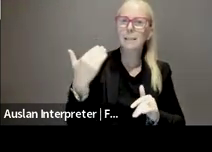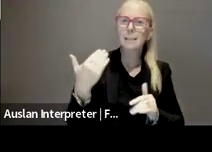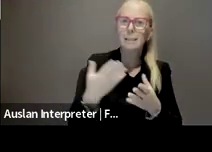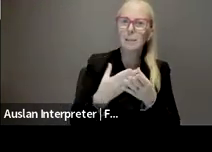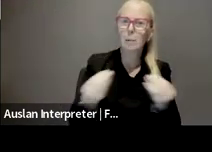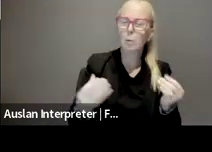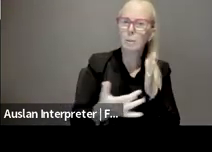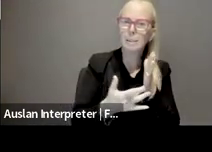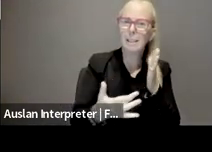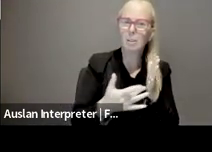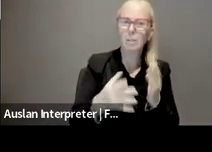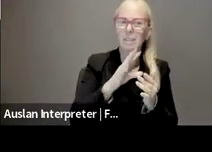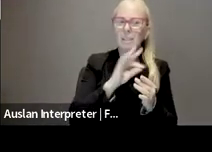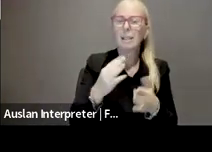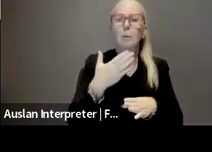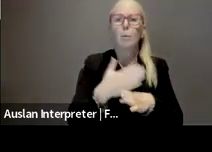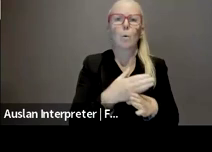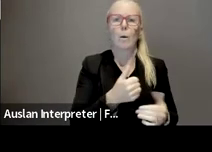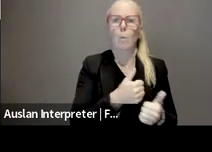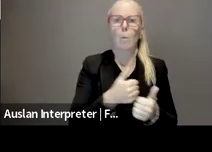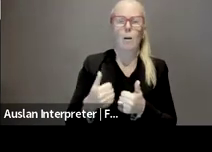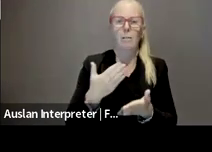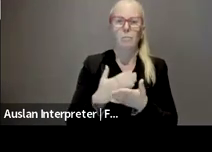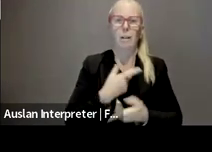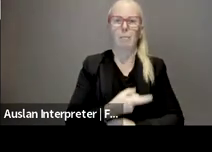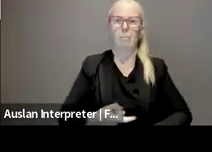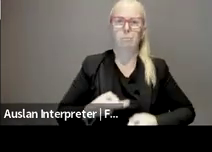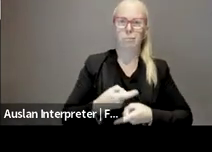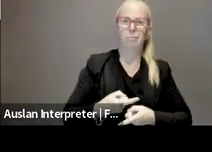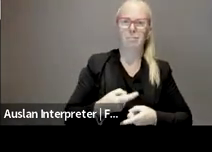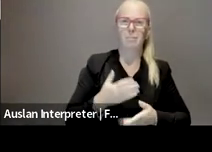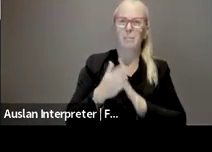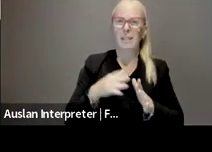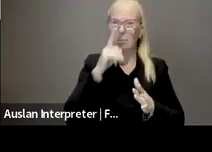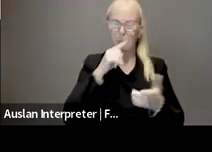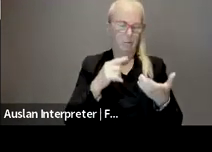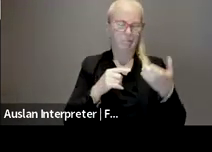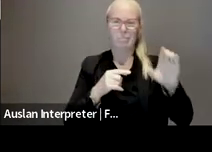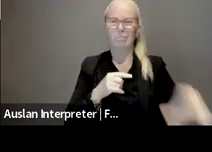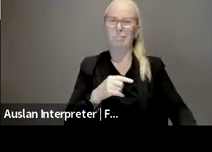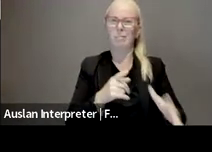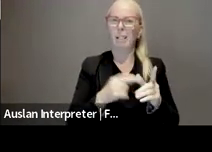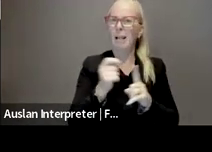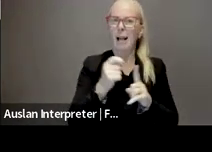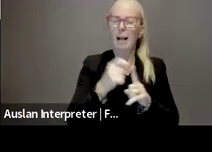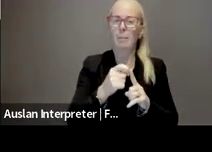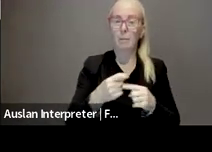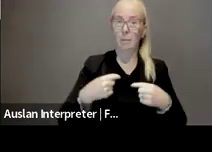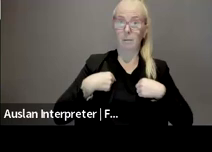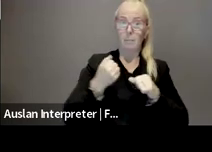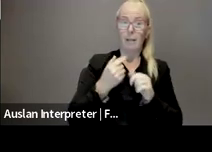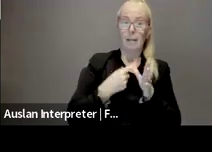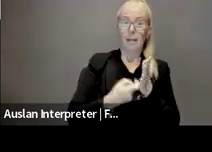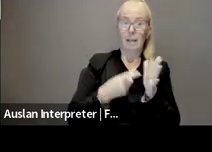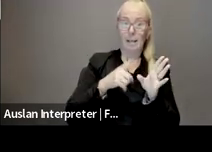frustrating user experiences that's compounded by user disengagement. Hi, I'm Gary. iVocab was conceived after